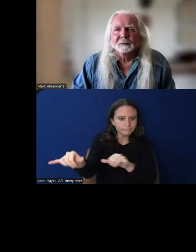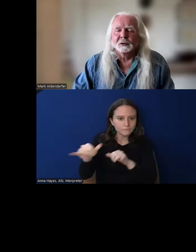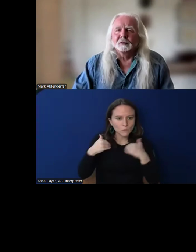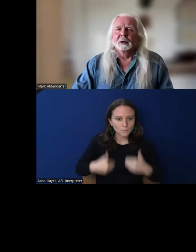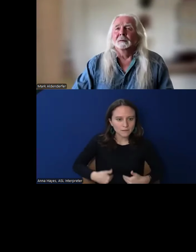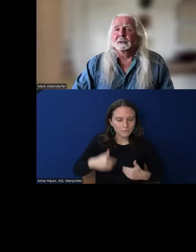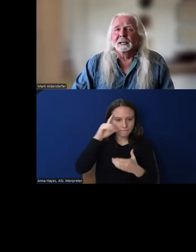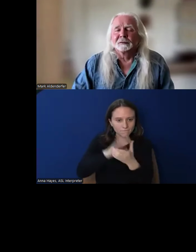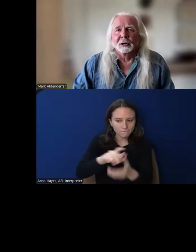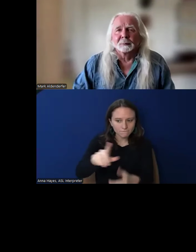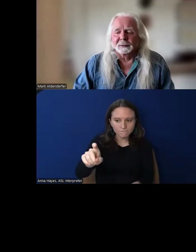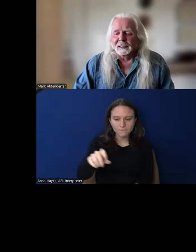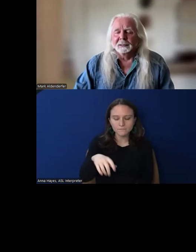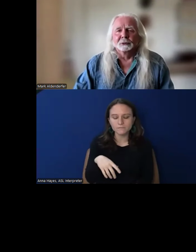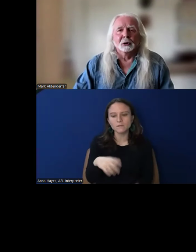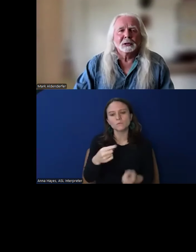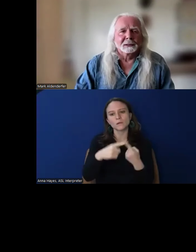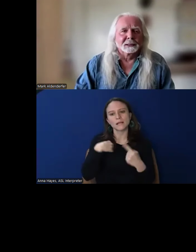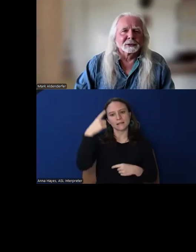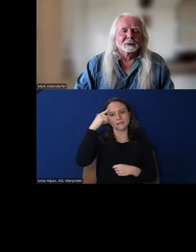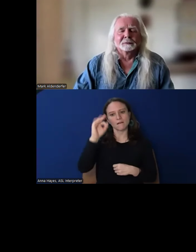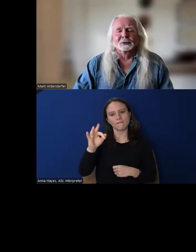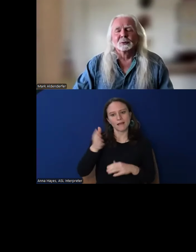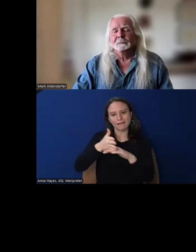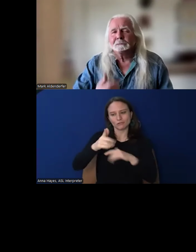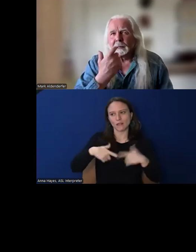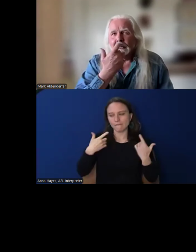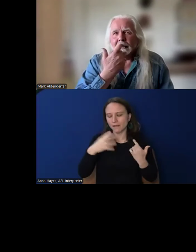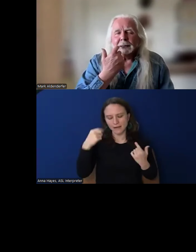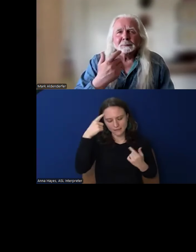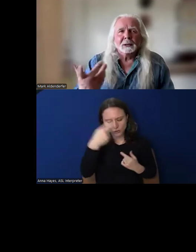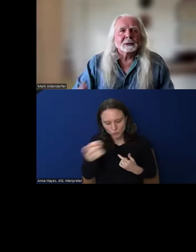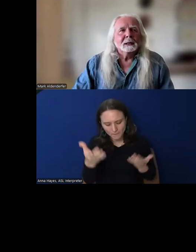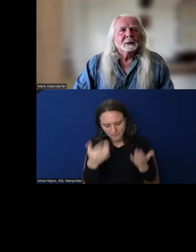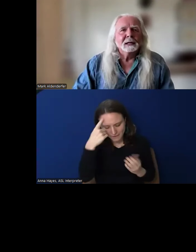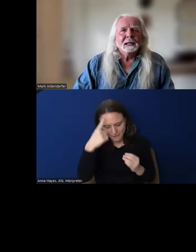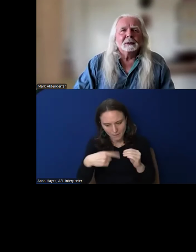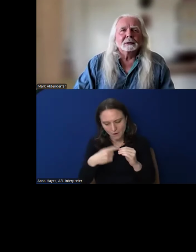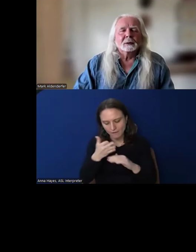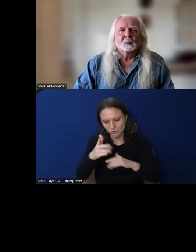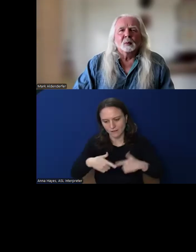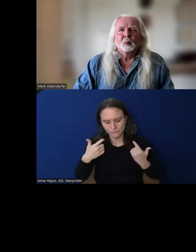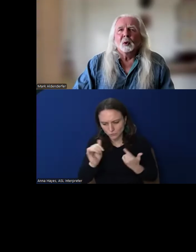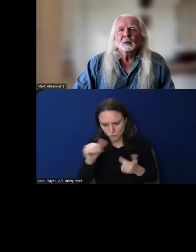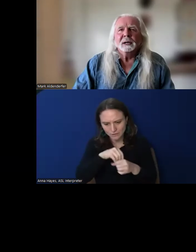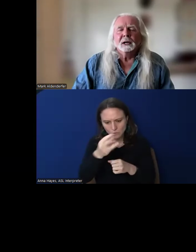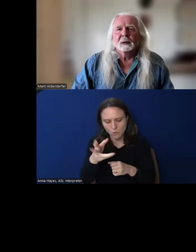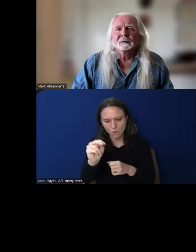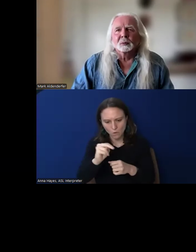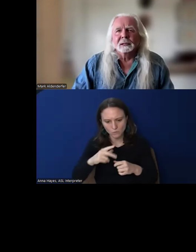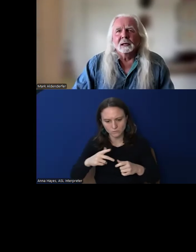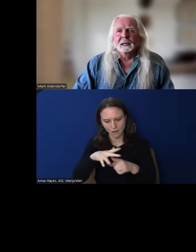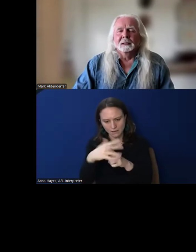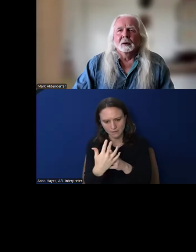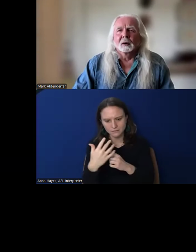many of you obviously have thought about that in your own context of life as well, it's about thinking about where do we go after